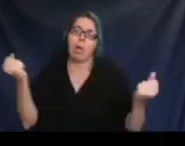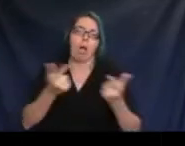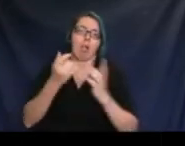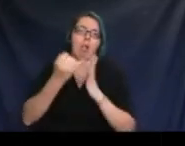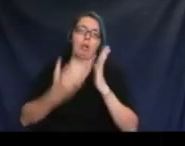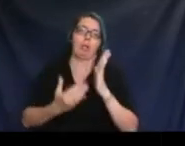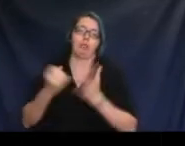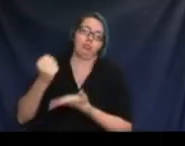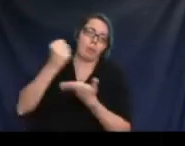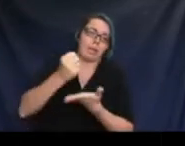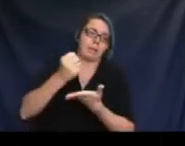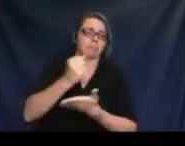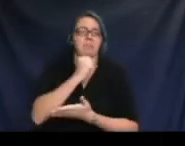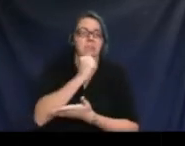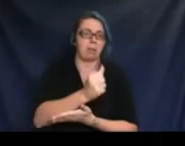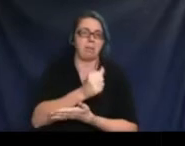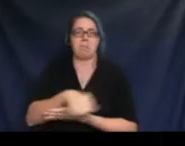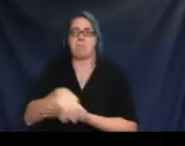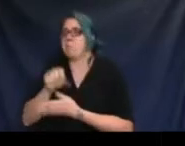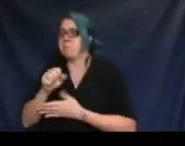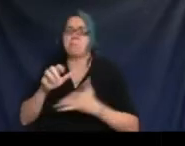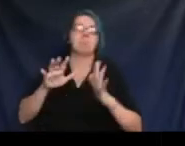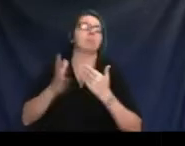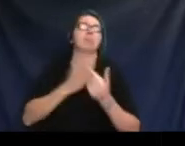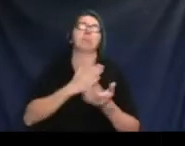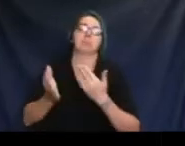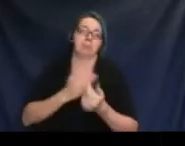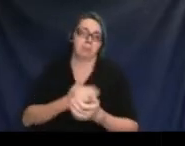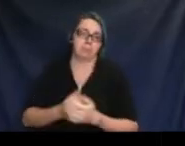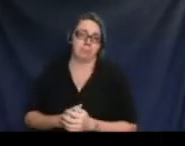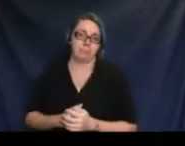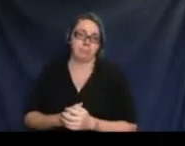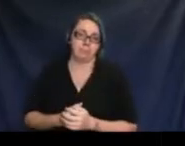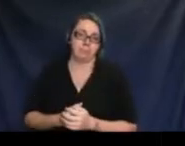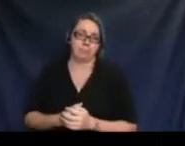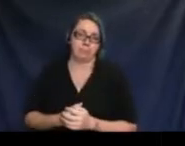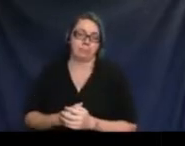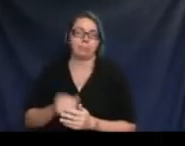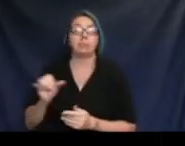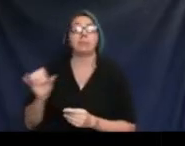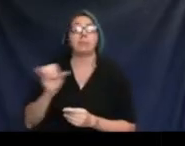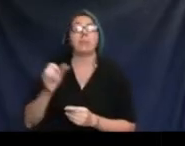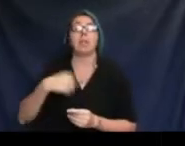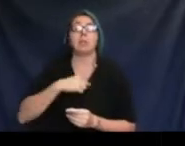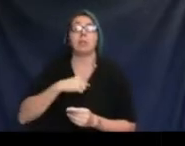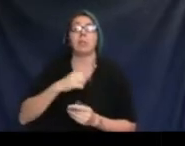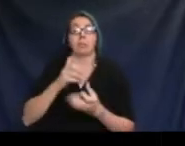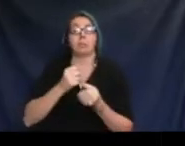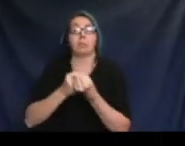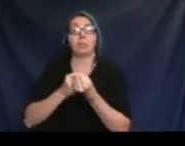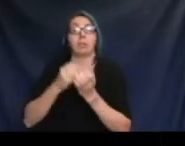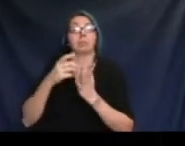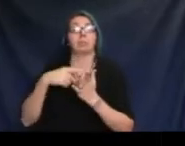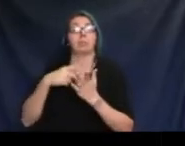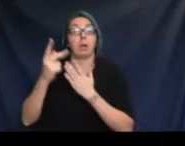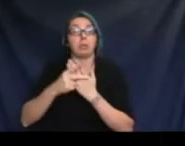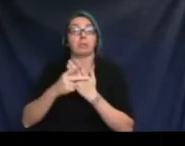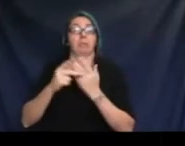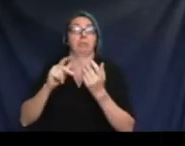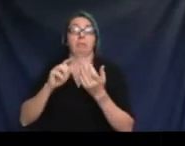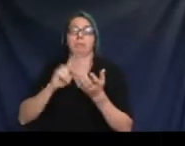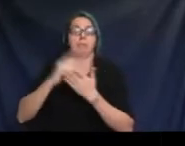that is helping facilitate some of these projects through City Hall and through the city departments.